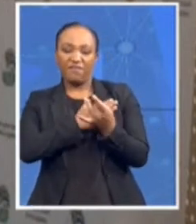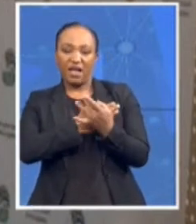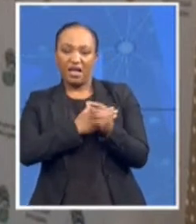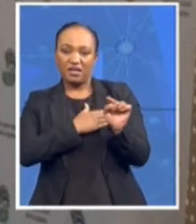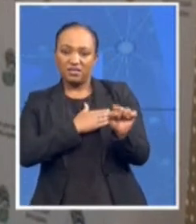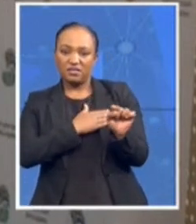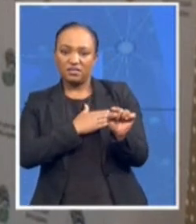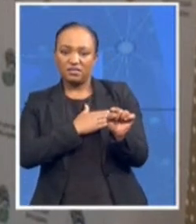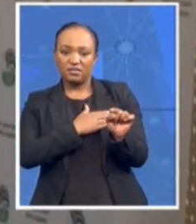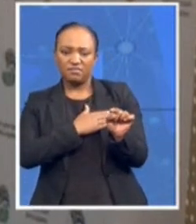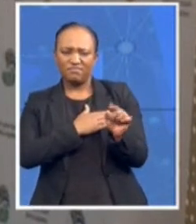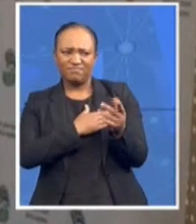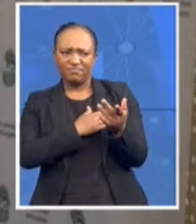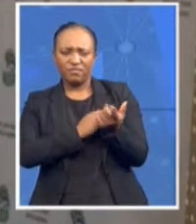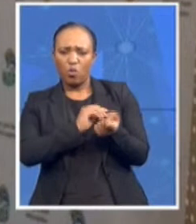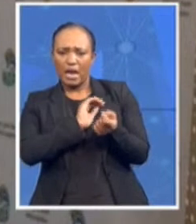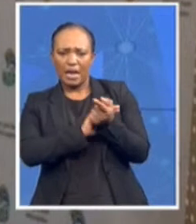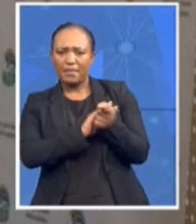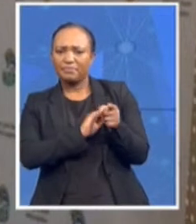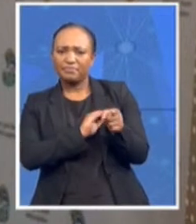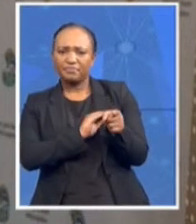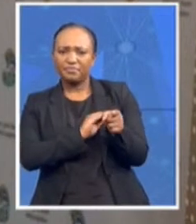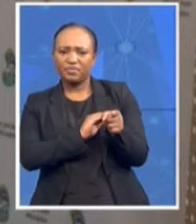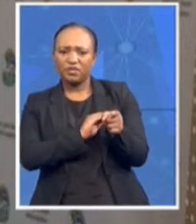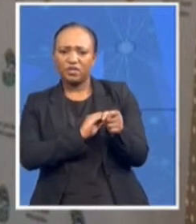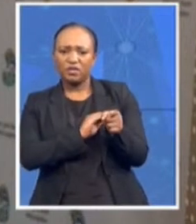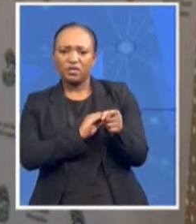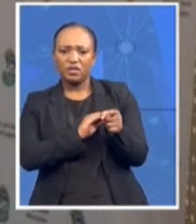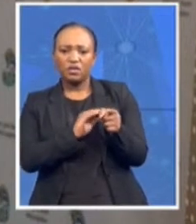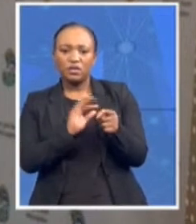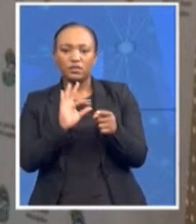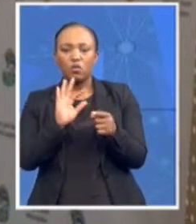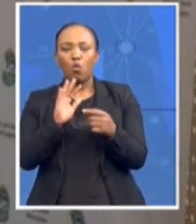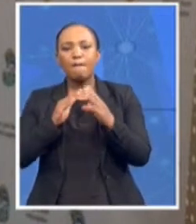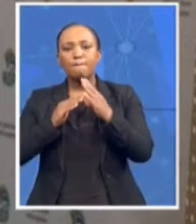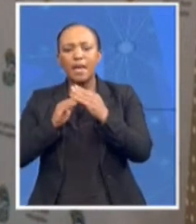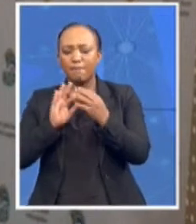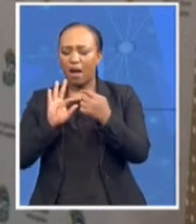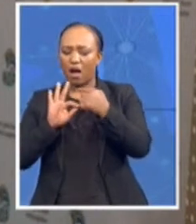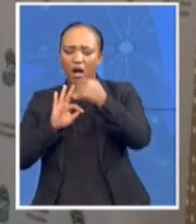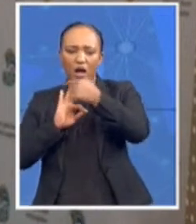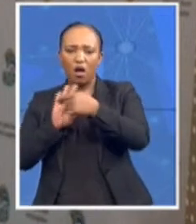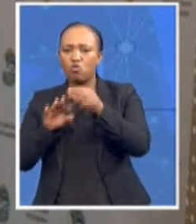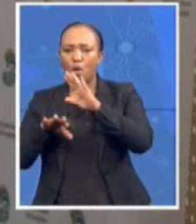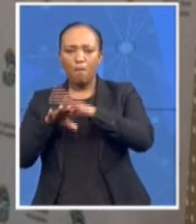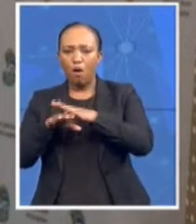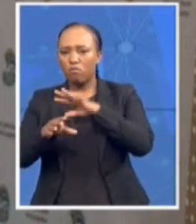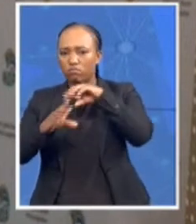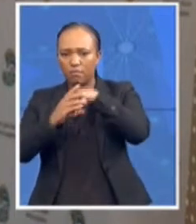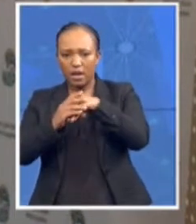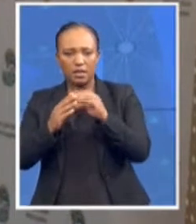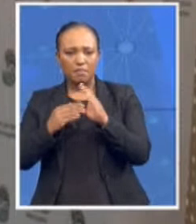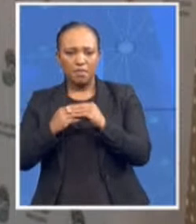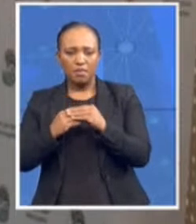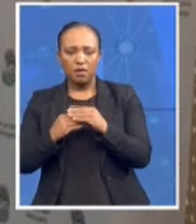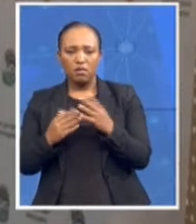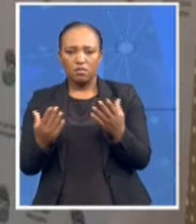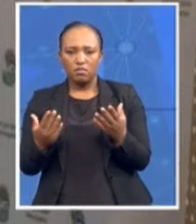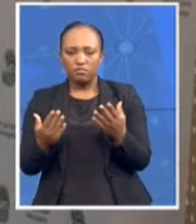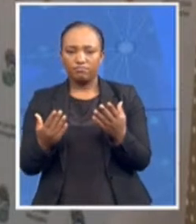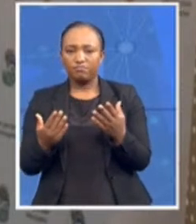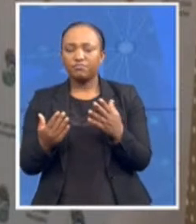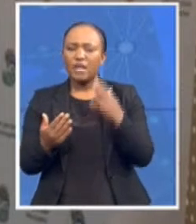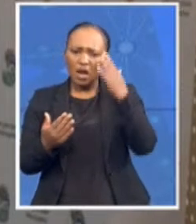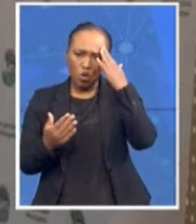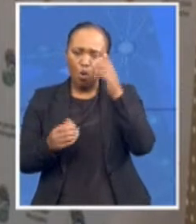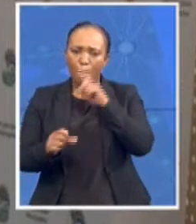to those who are no longer members. I know that we no longer have jurisdiction on them in terms of